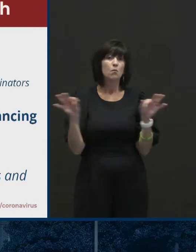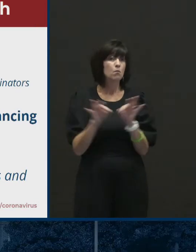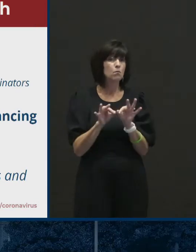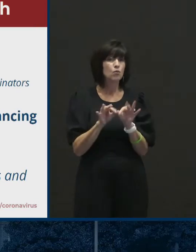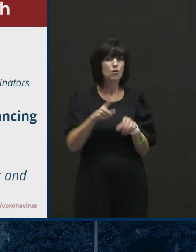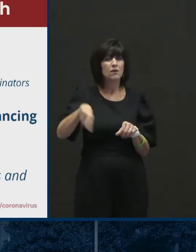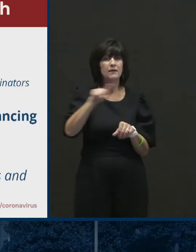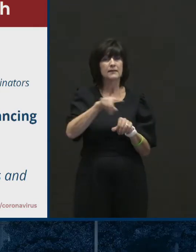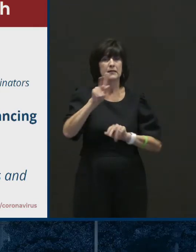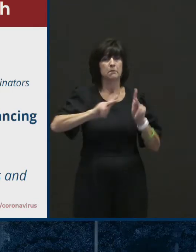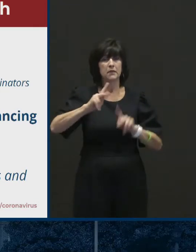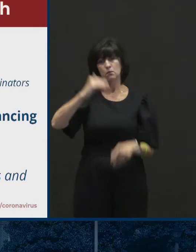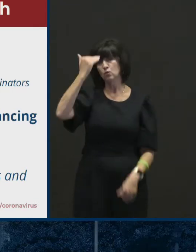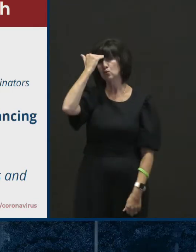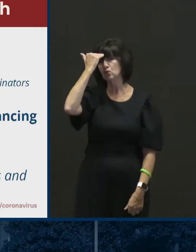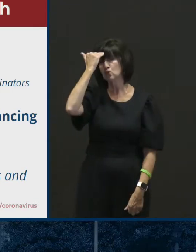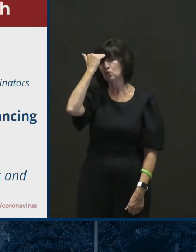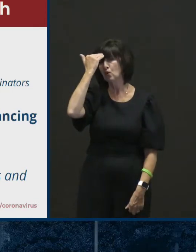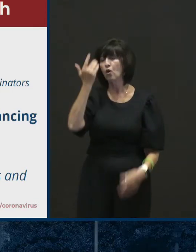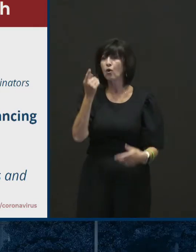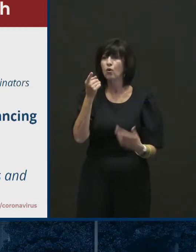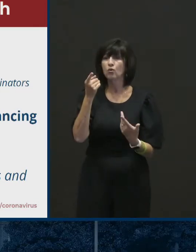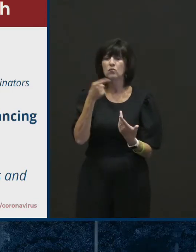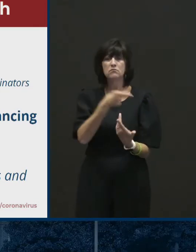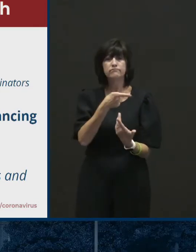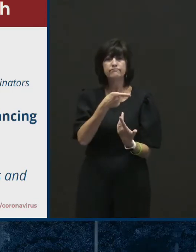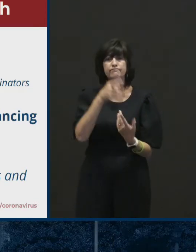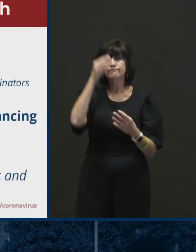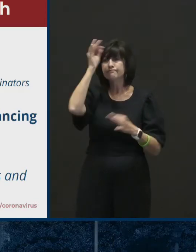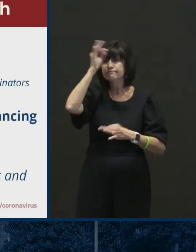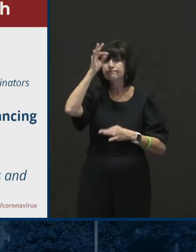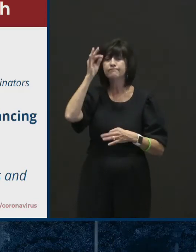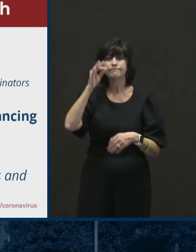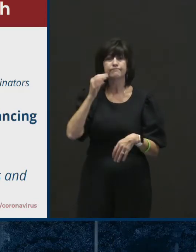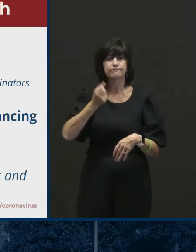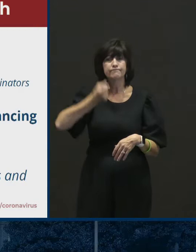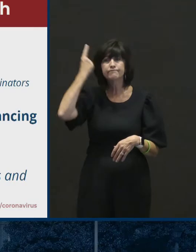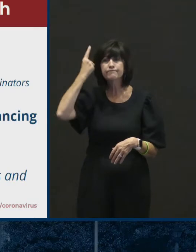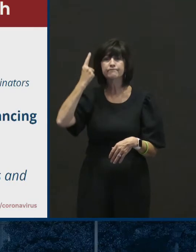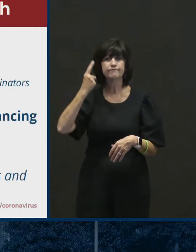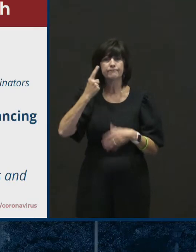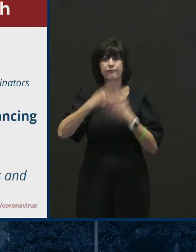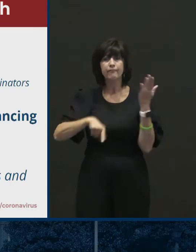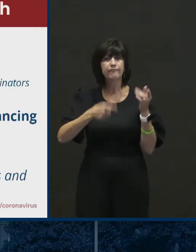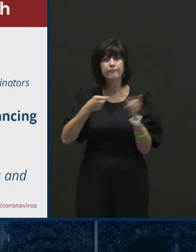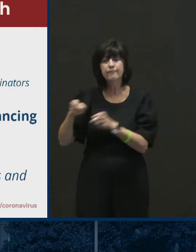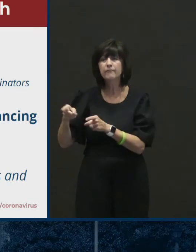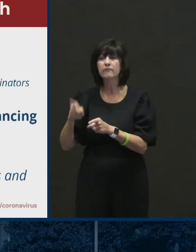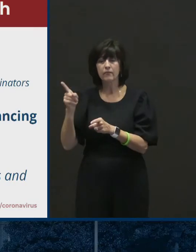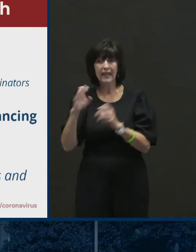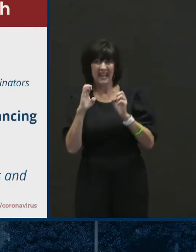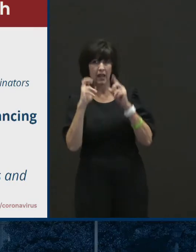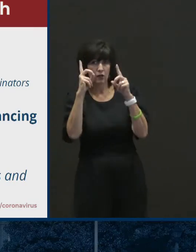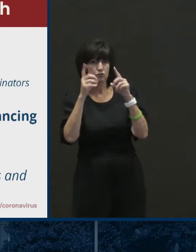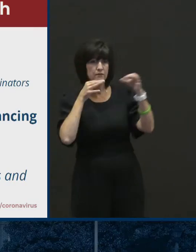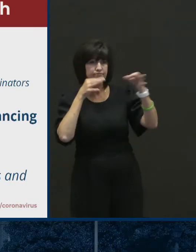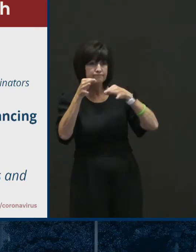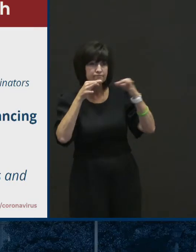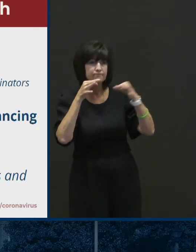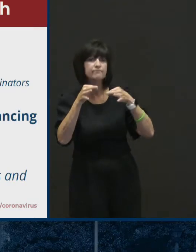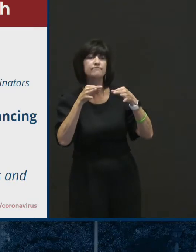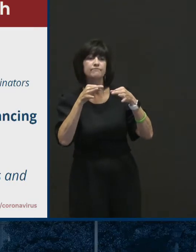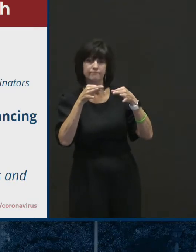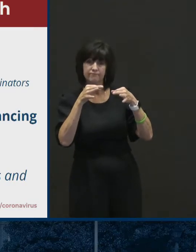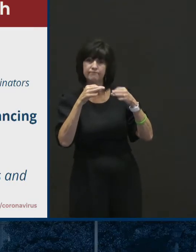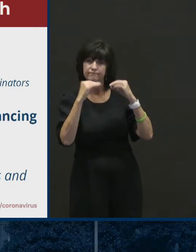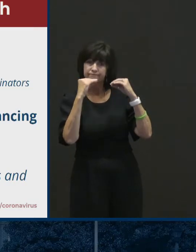important that we're working with partners and members of the community with our education. Through Healthy Communities Delaware, we